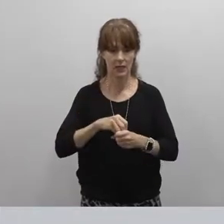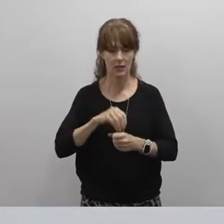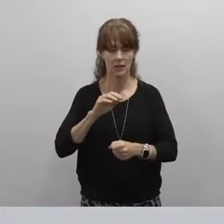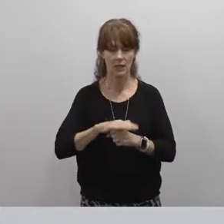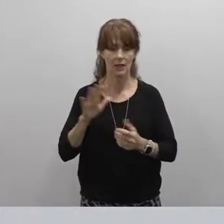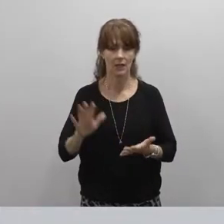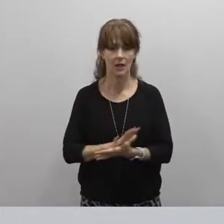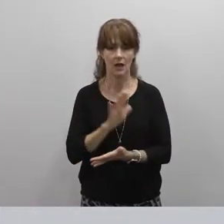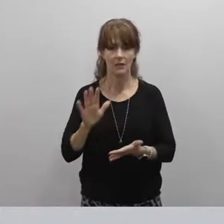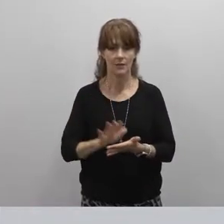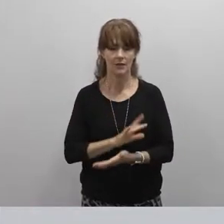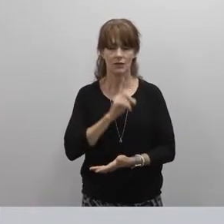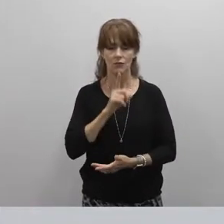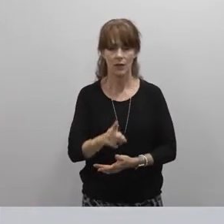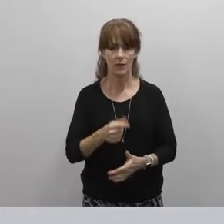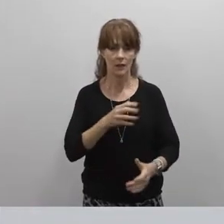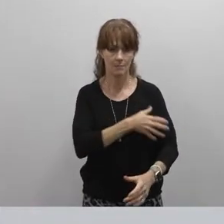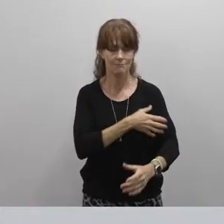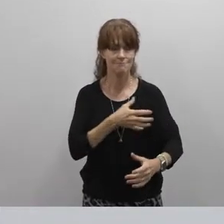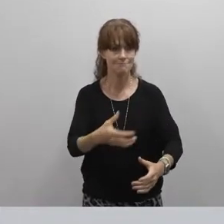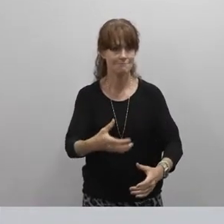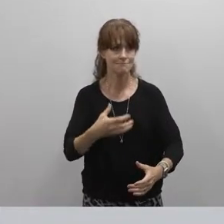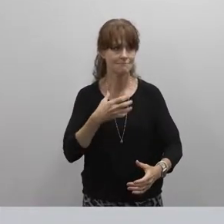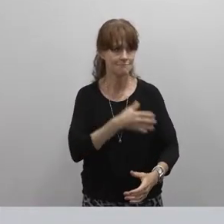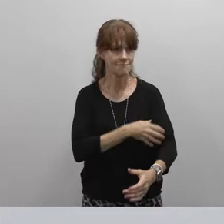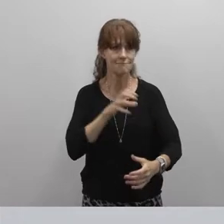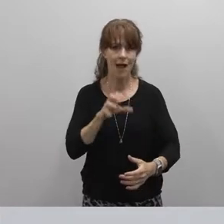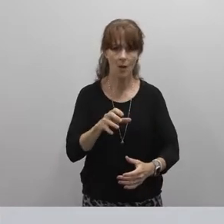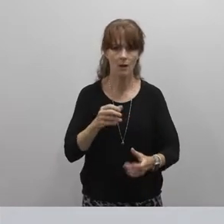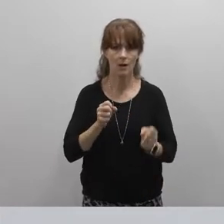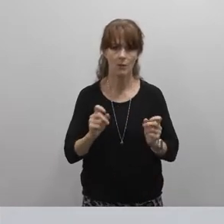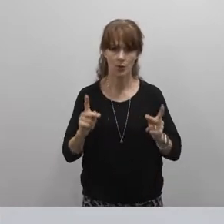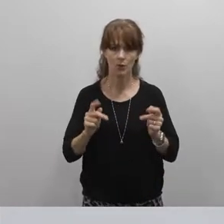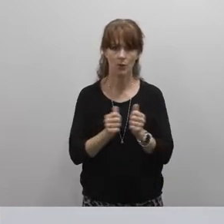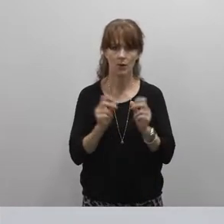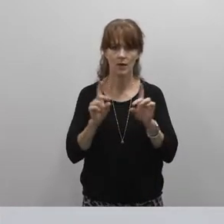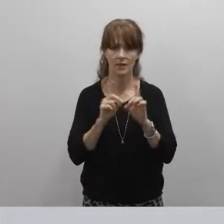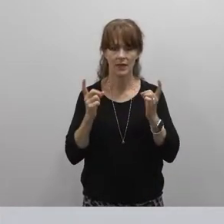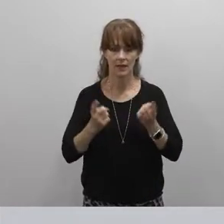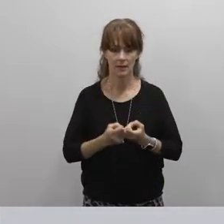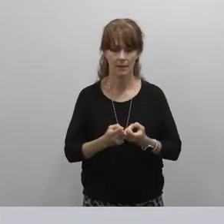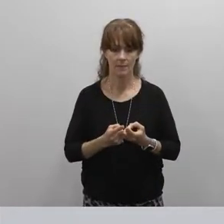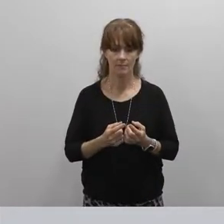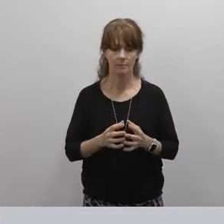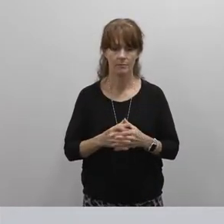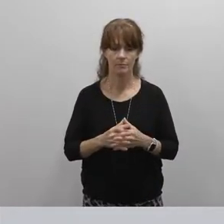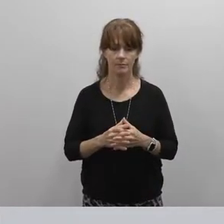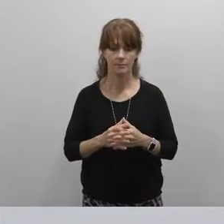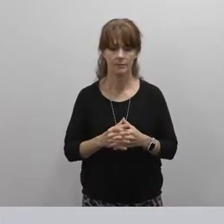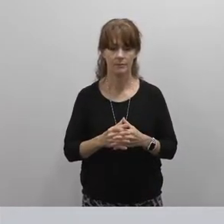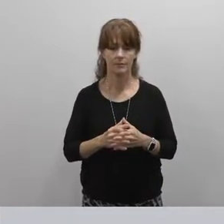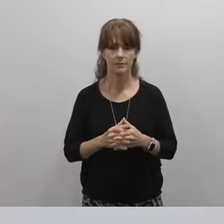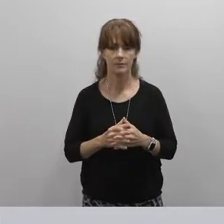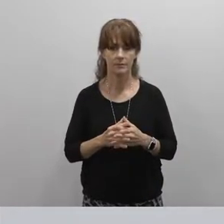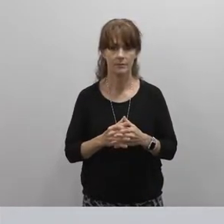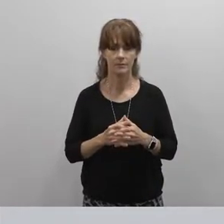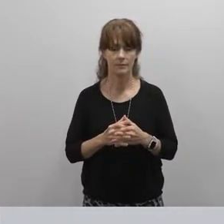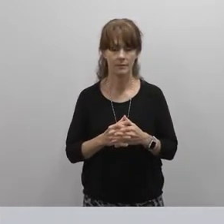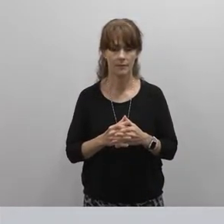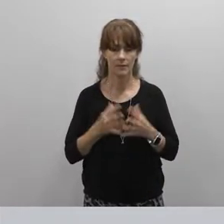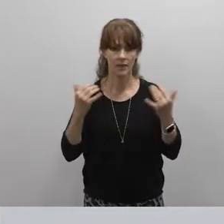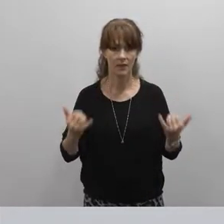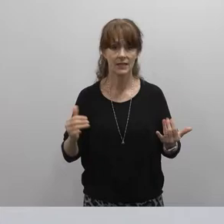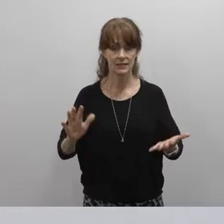document. That has been a really empowering opportunity that I've had with the district. That being said,